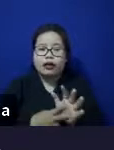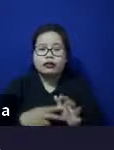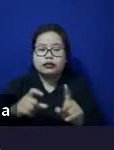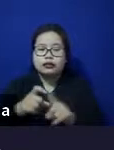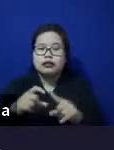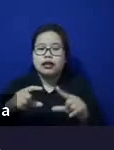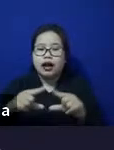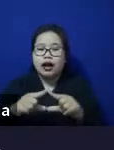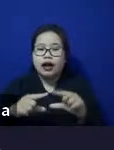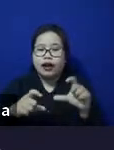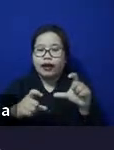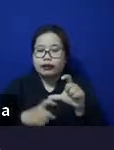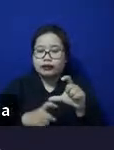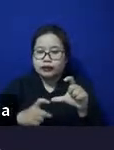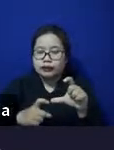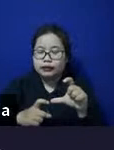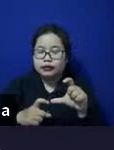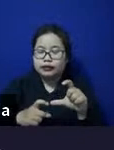how the